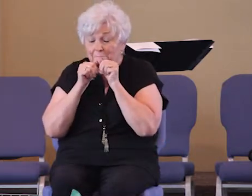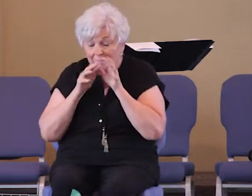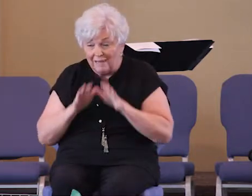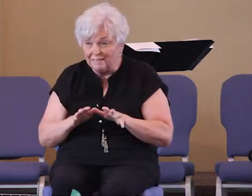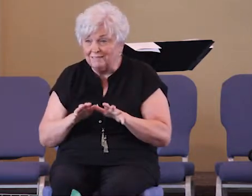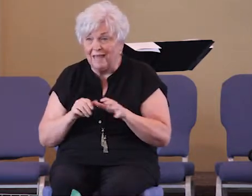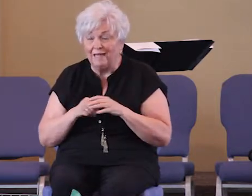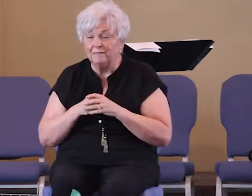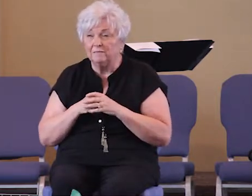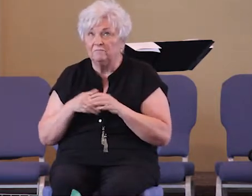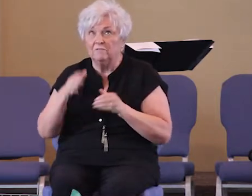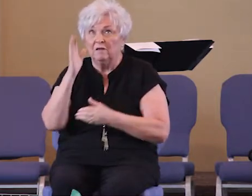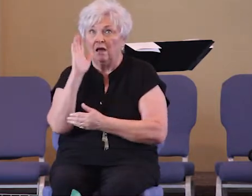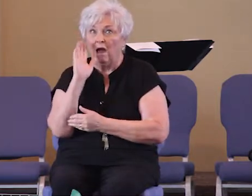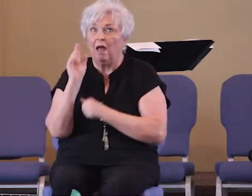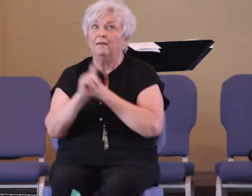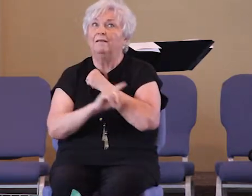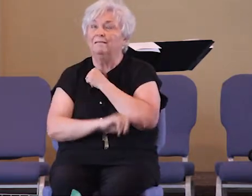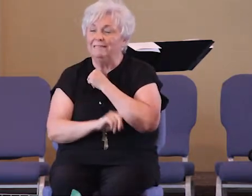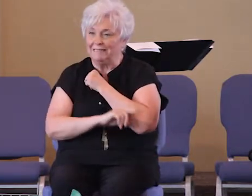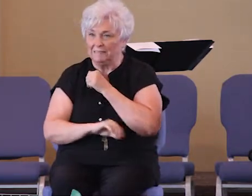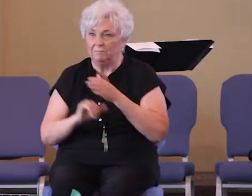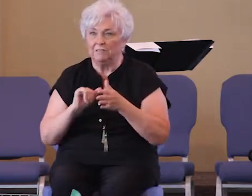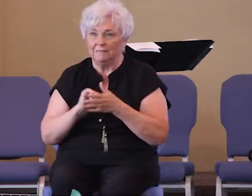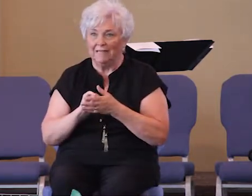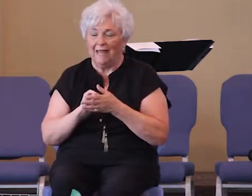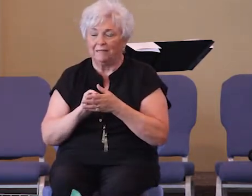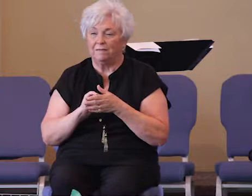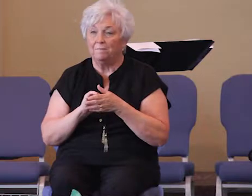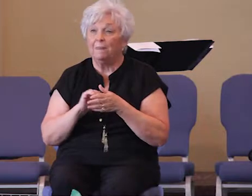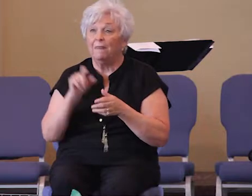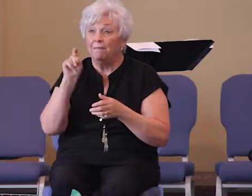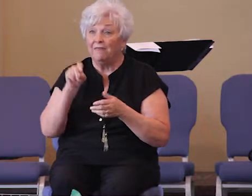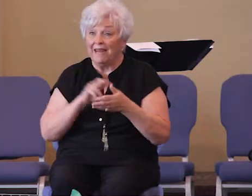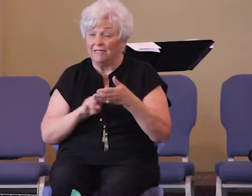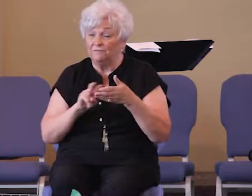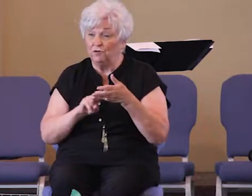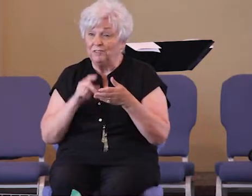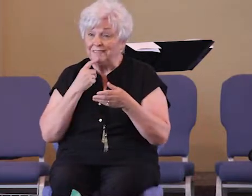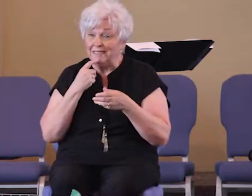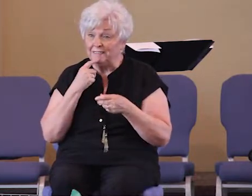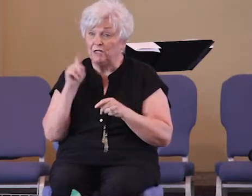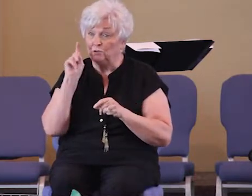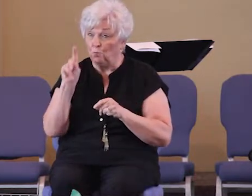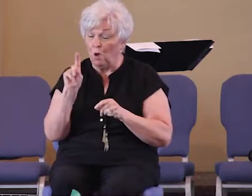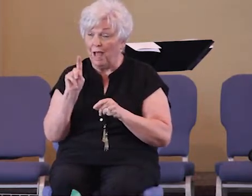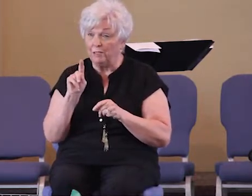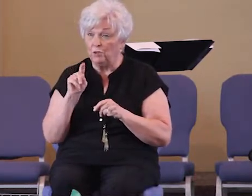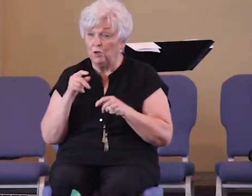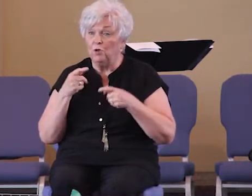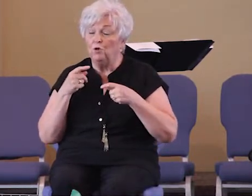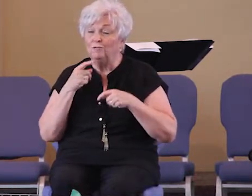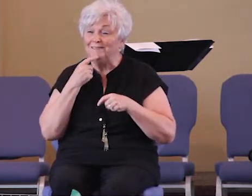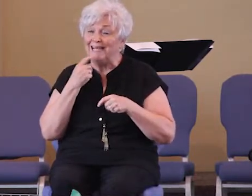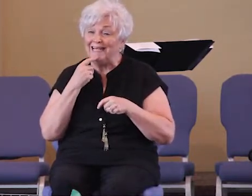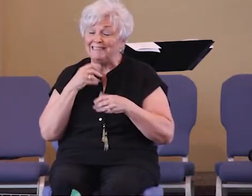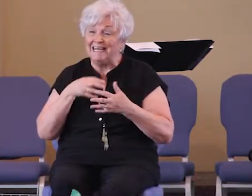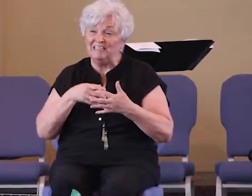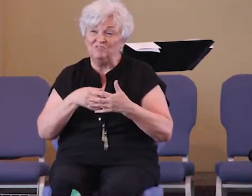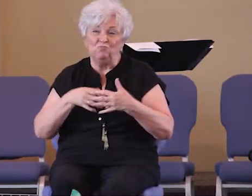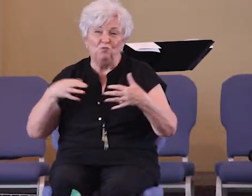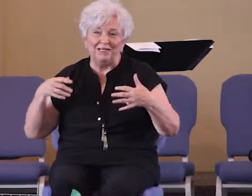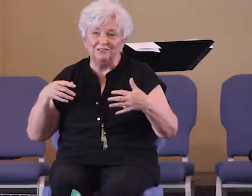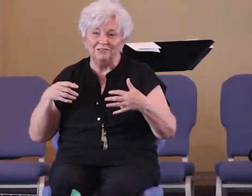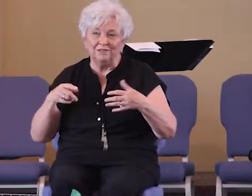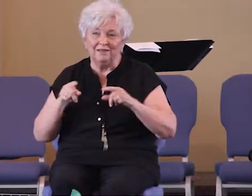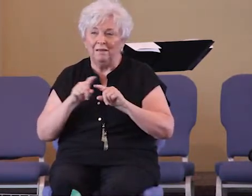that. The next verse says this. There is one who pretends to be rich, but has nothing.